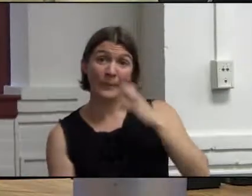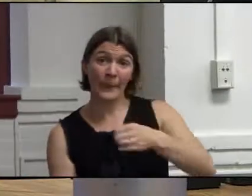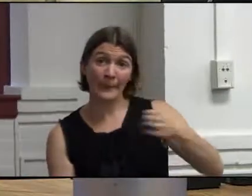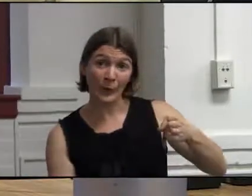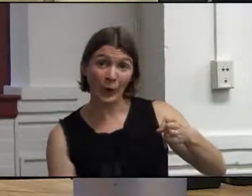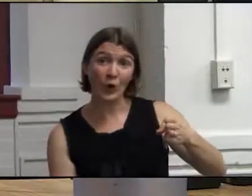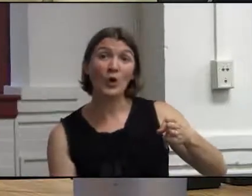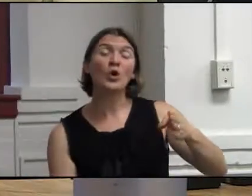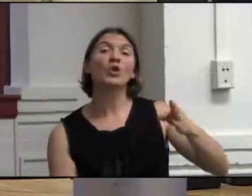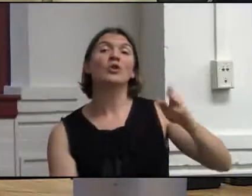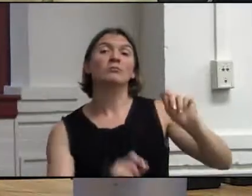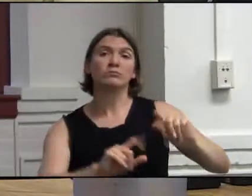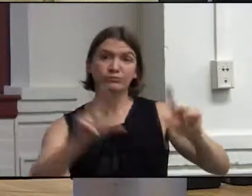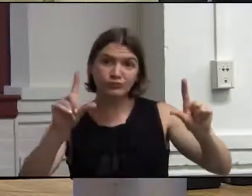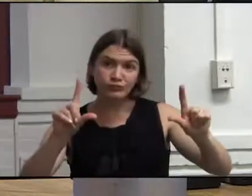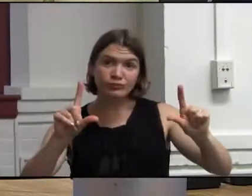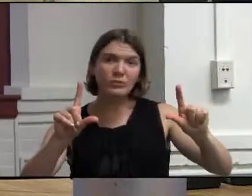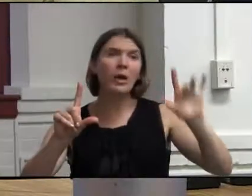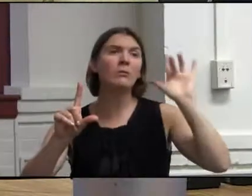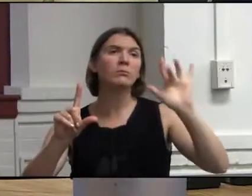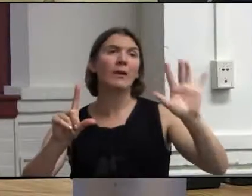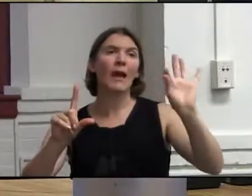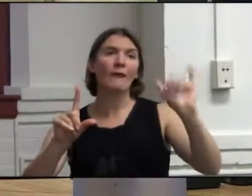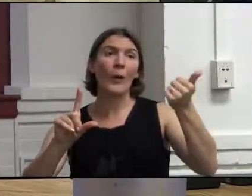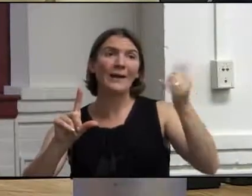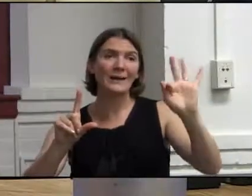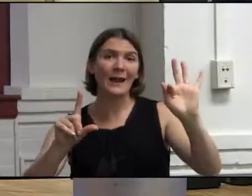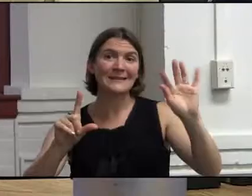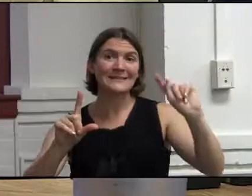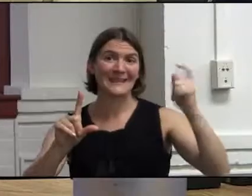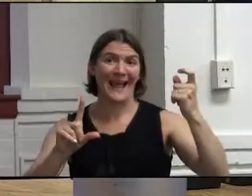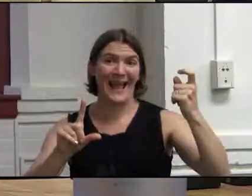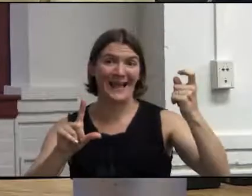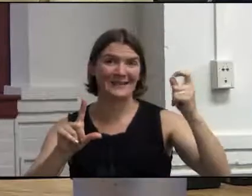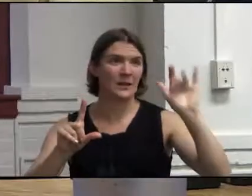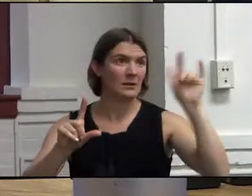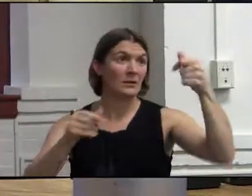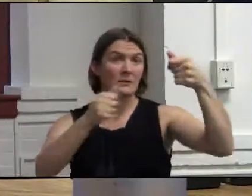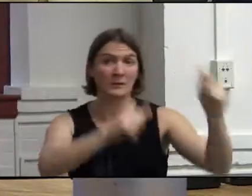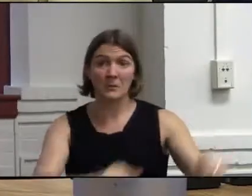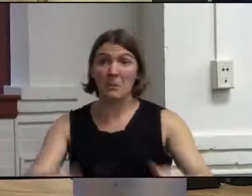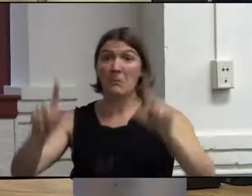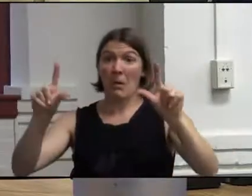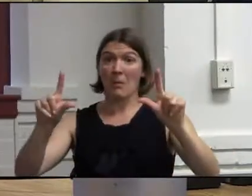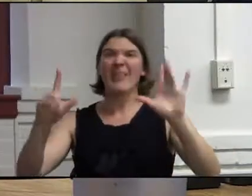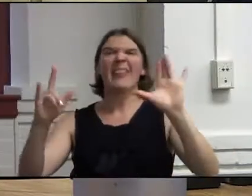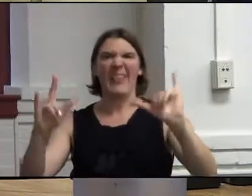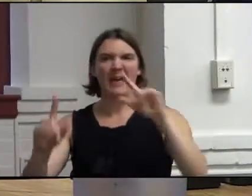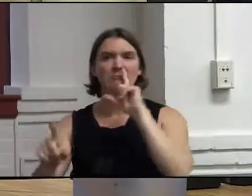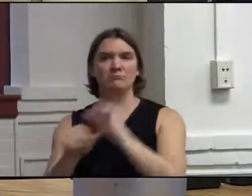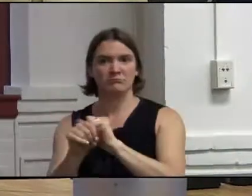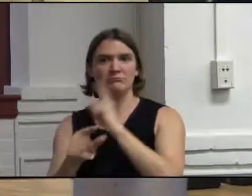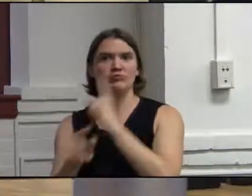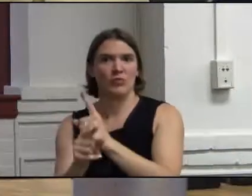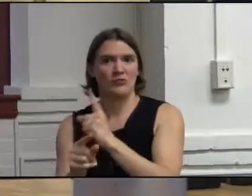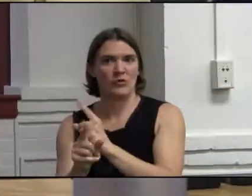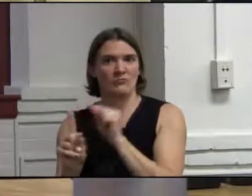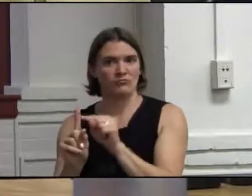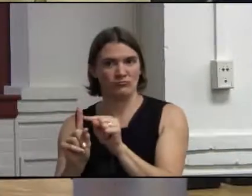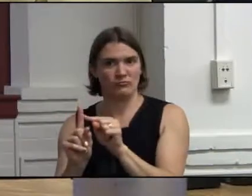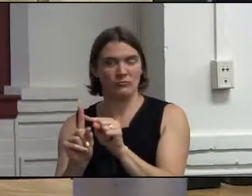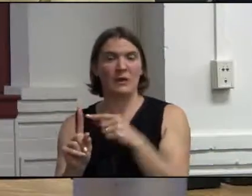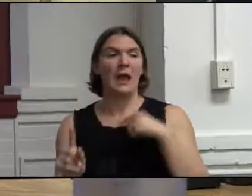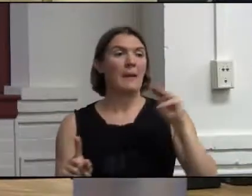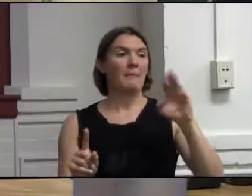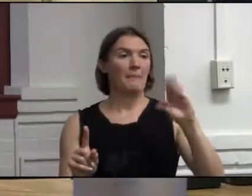information related to the FY19 property tax rates, the information posted there now is the accurate information. There's a cover memo